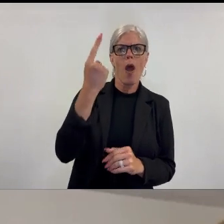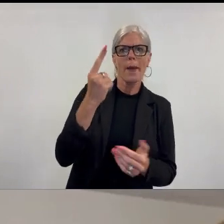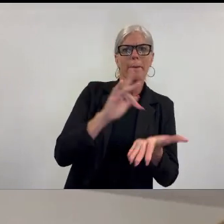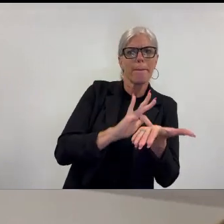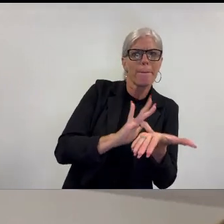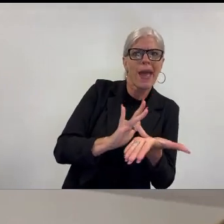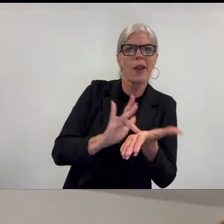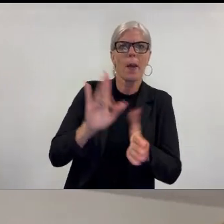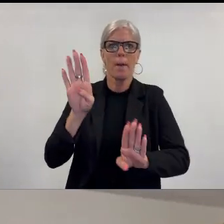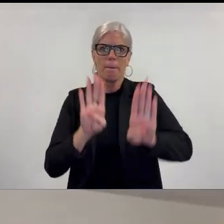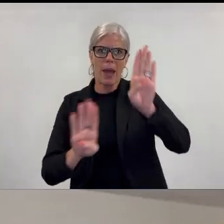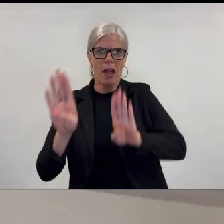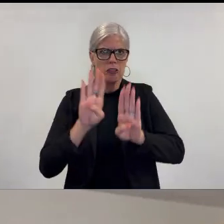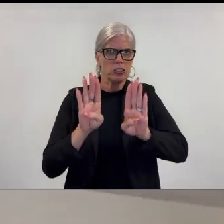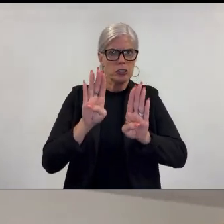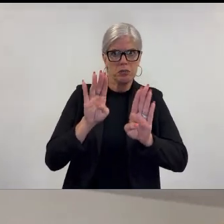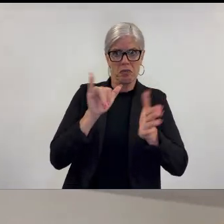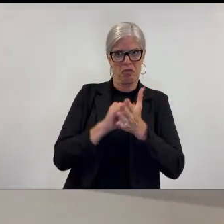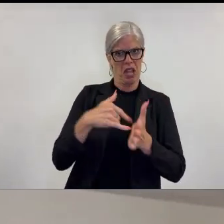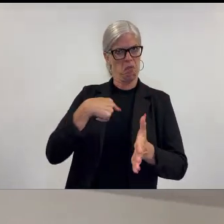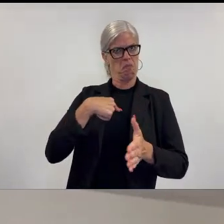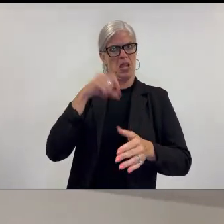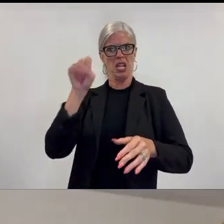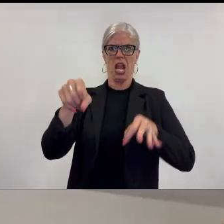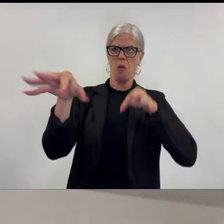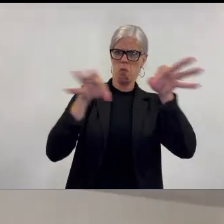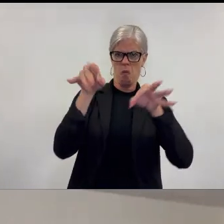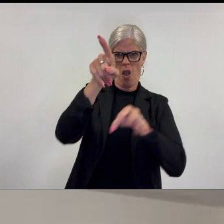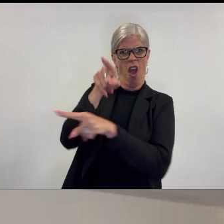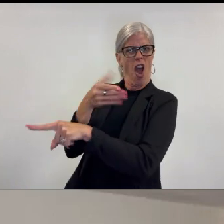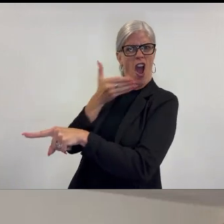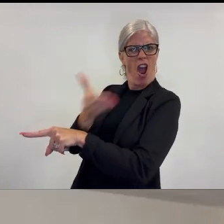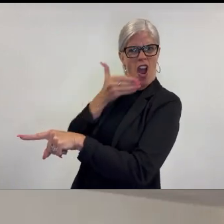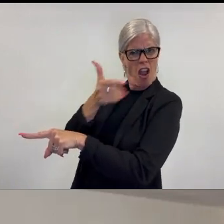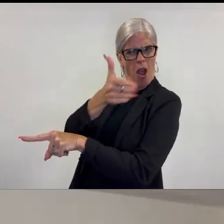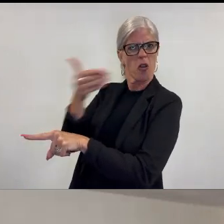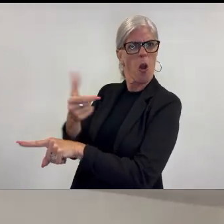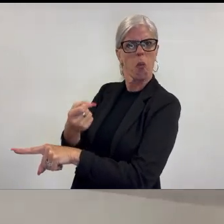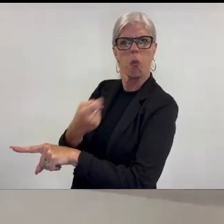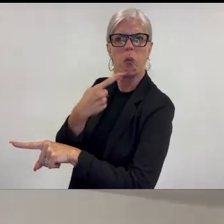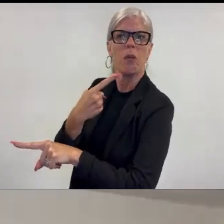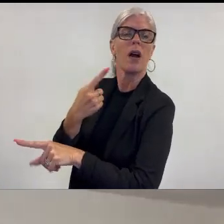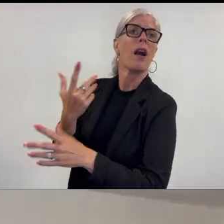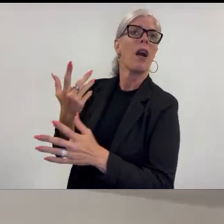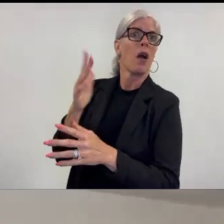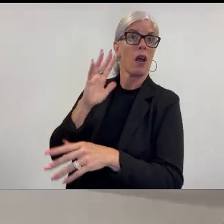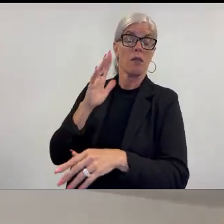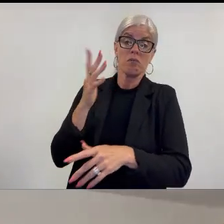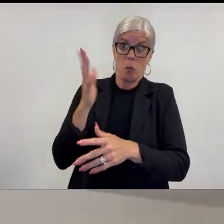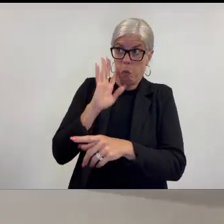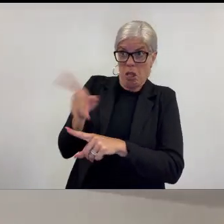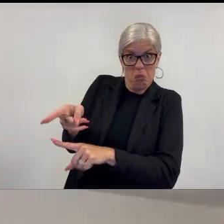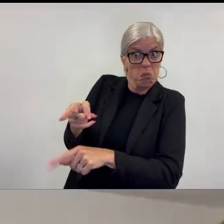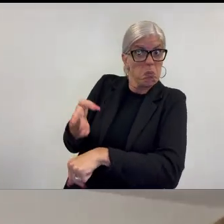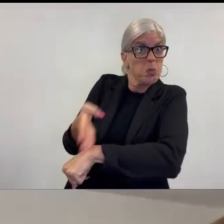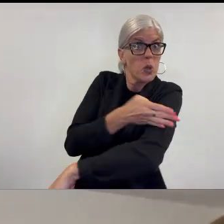some efficacy. So that's where they are. There is not one biologic right now that